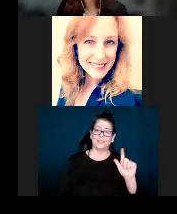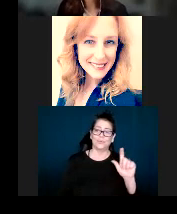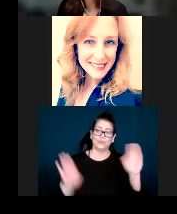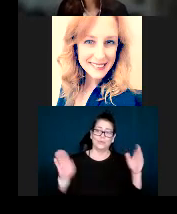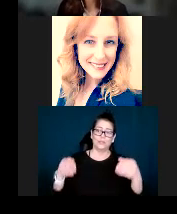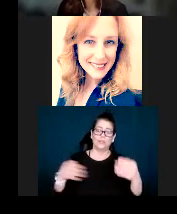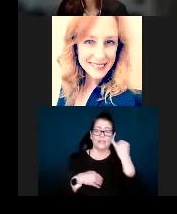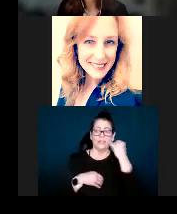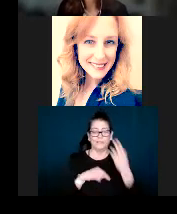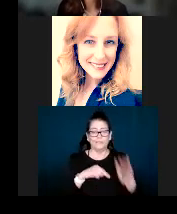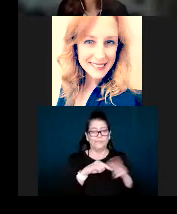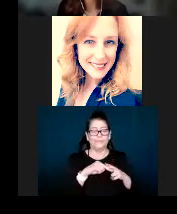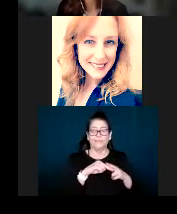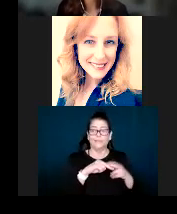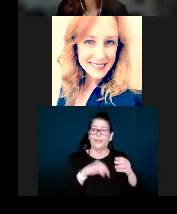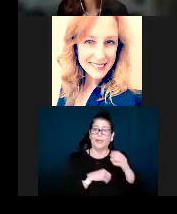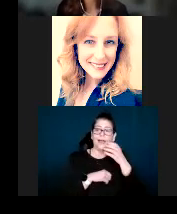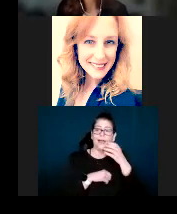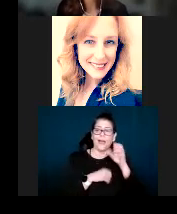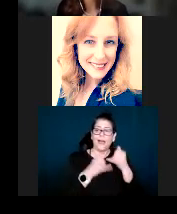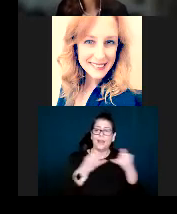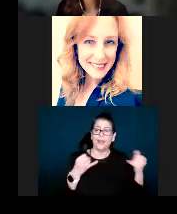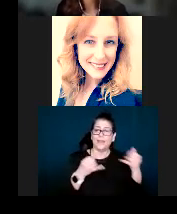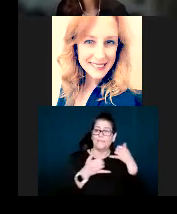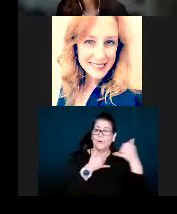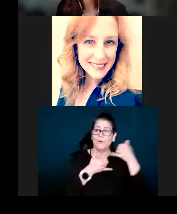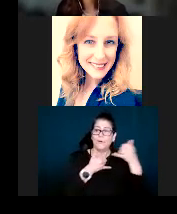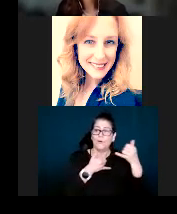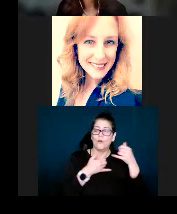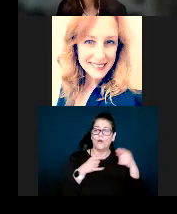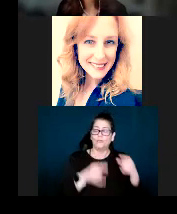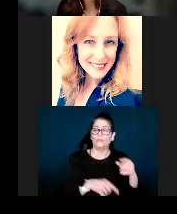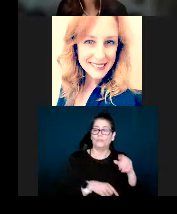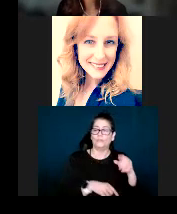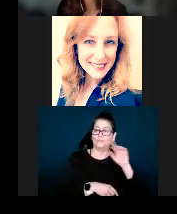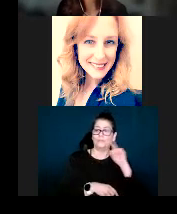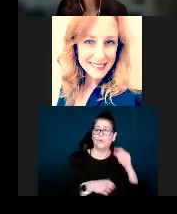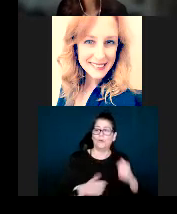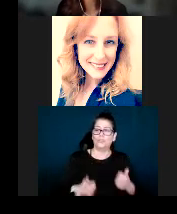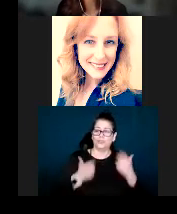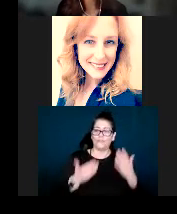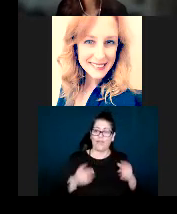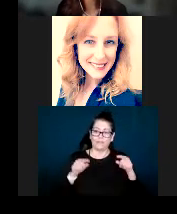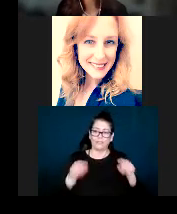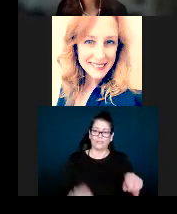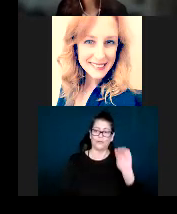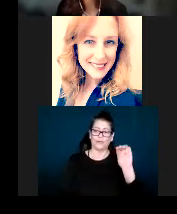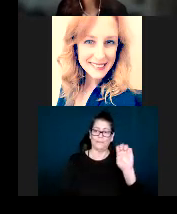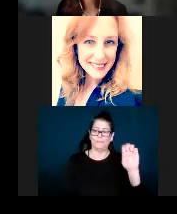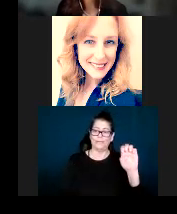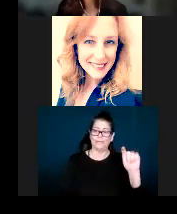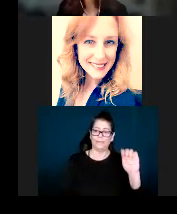hotline calls and overall services for survivors during the resurgence of the Me Too movement caused a collective trauma and crisis